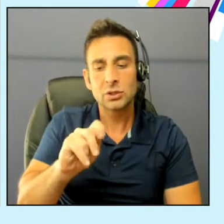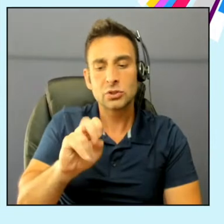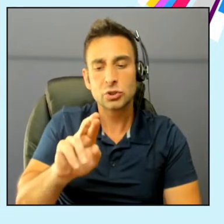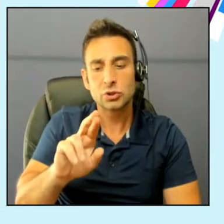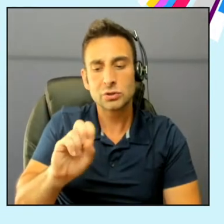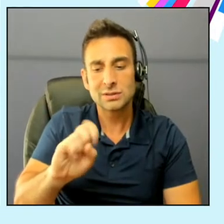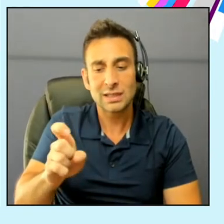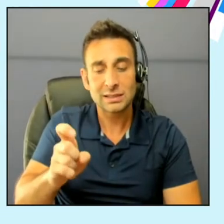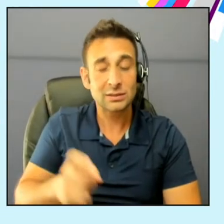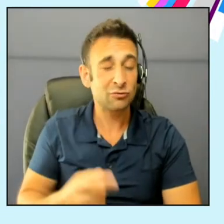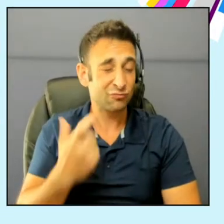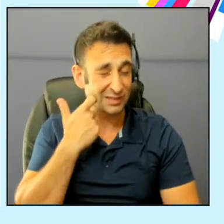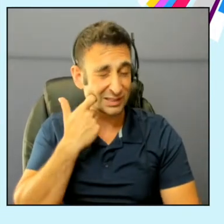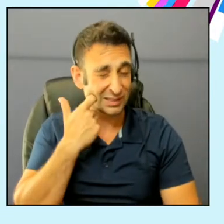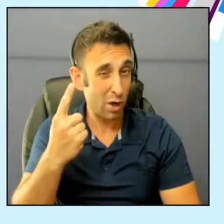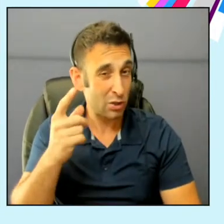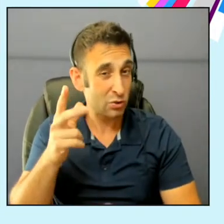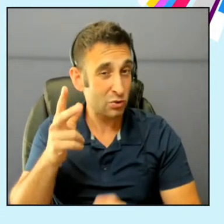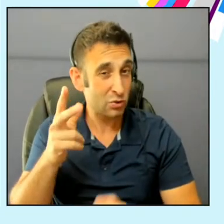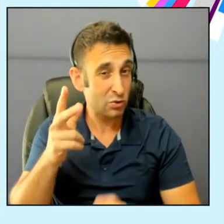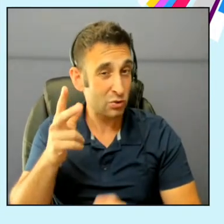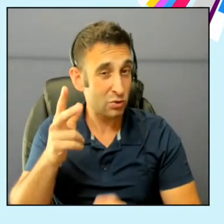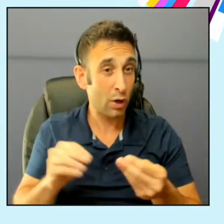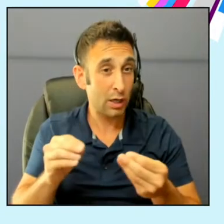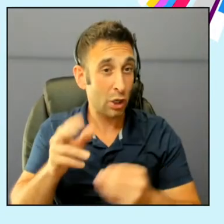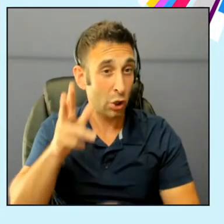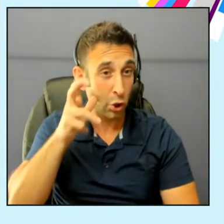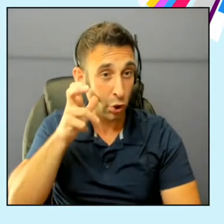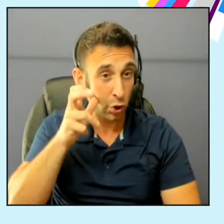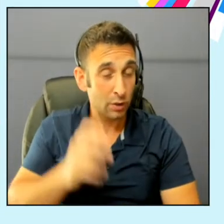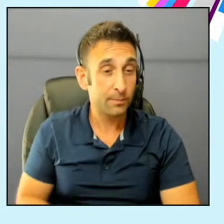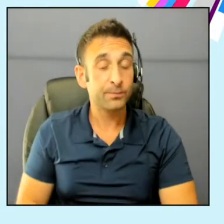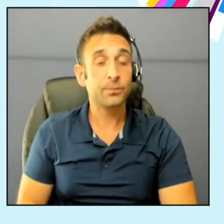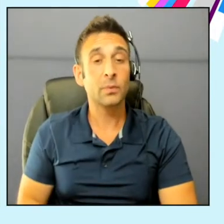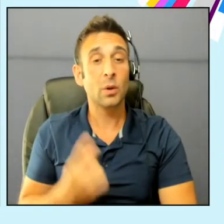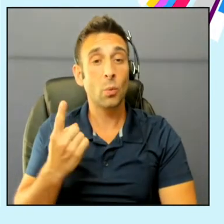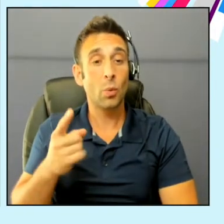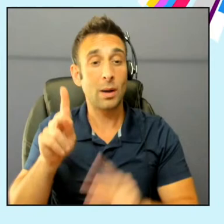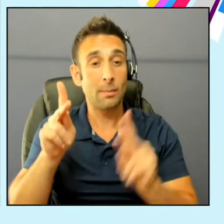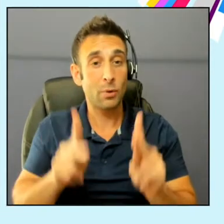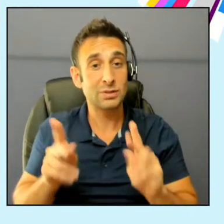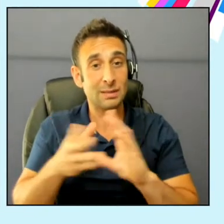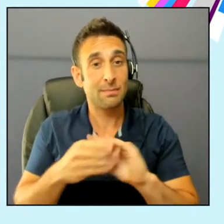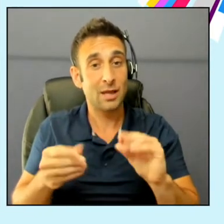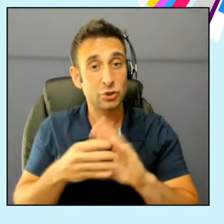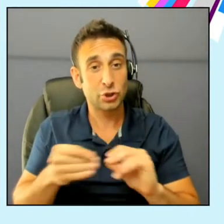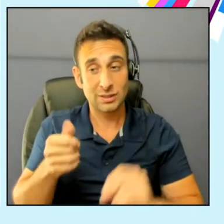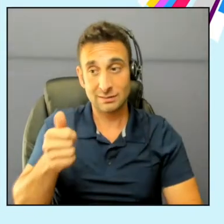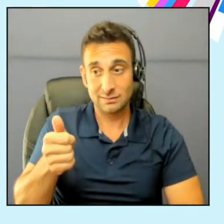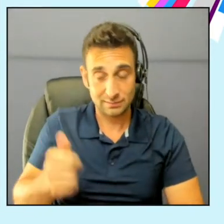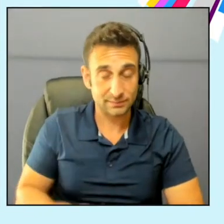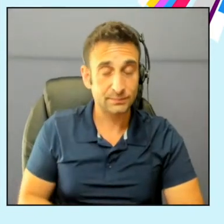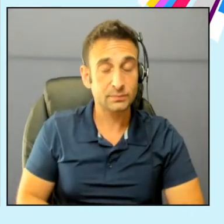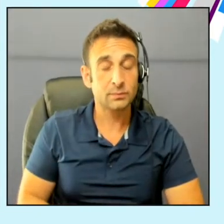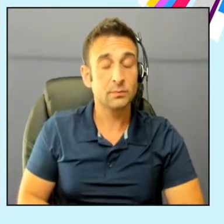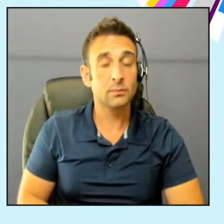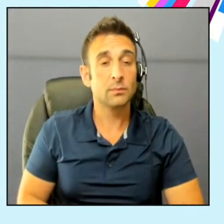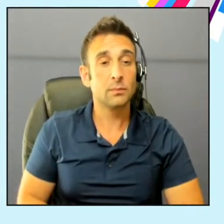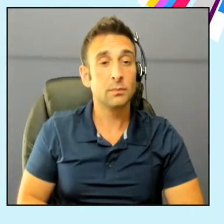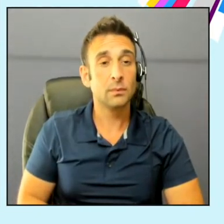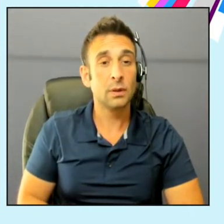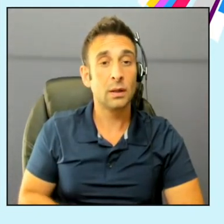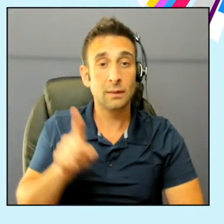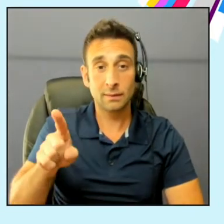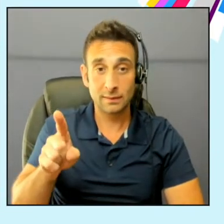our events at LIM in LATAM, where a person said that they were actually induced into a medical